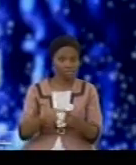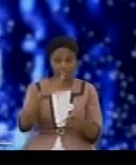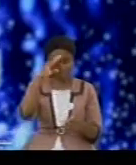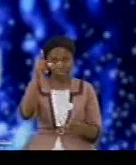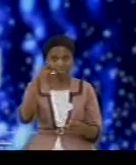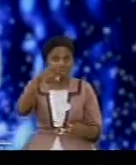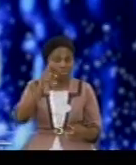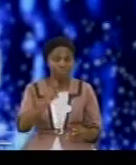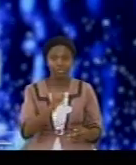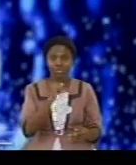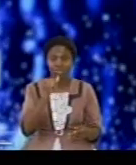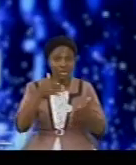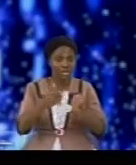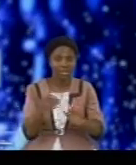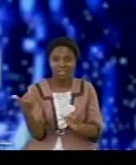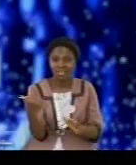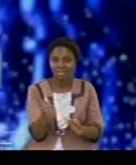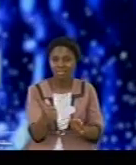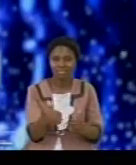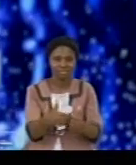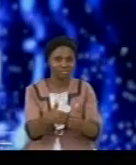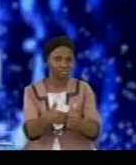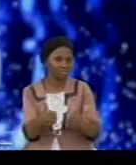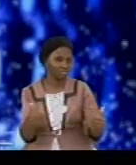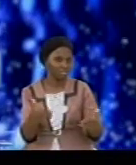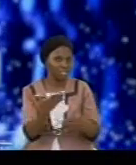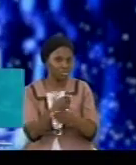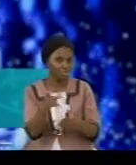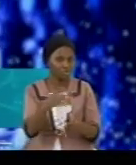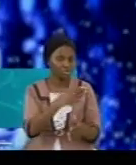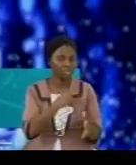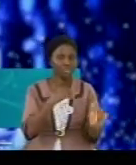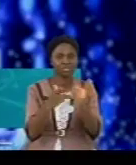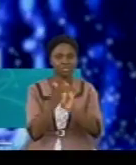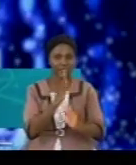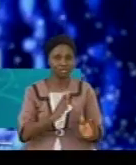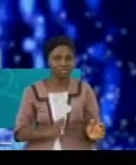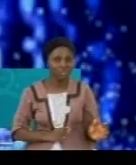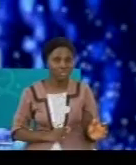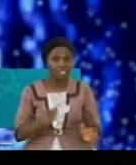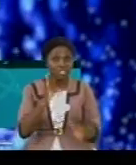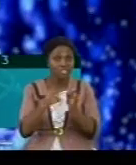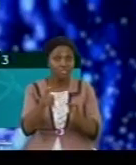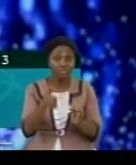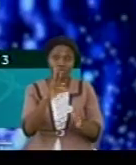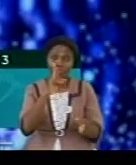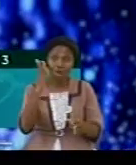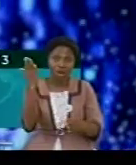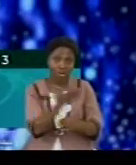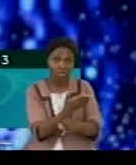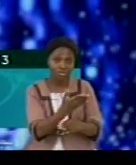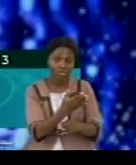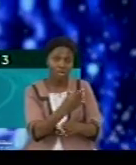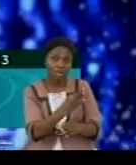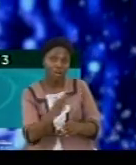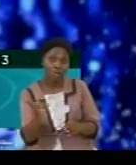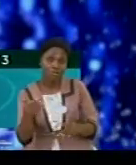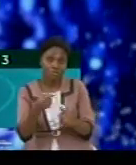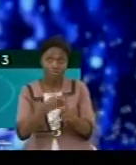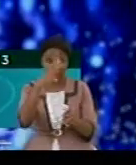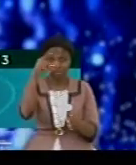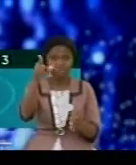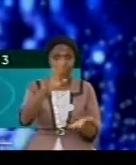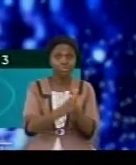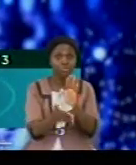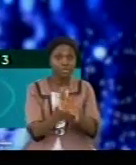Jesus Christ, you become fruitless. You are cut off from him. You become dry. You become lifeless. And his light